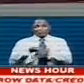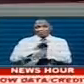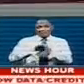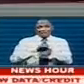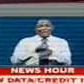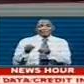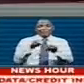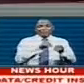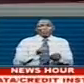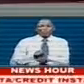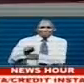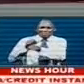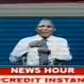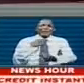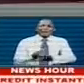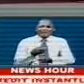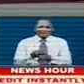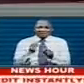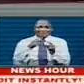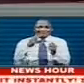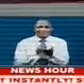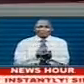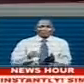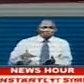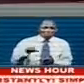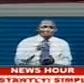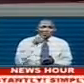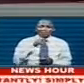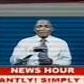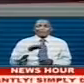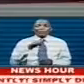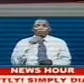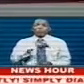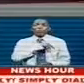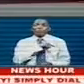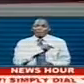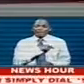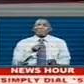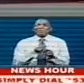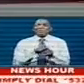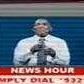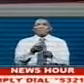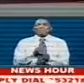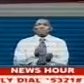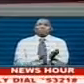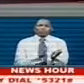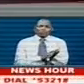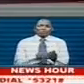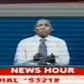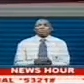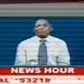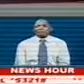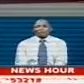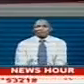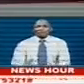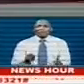Computer Placement Center is working very hard to ensure that all qualified junior high school graduates are placed in their preferred second